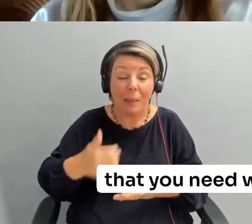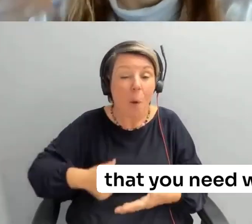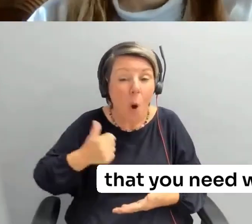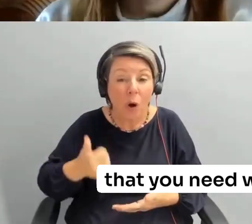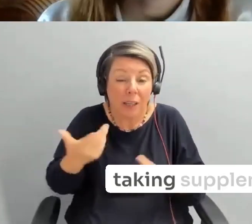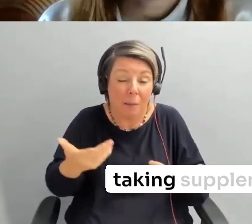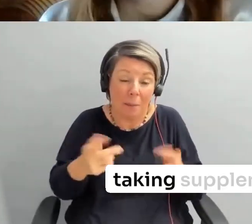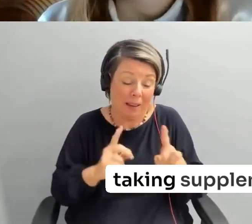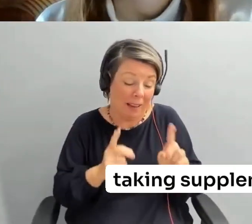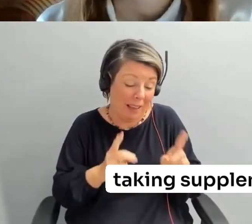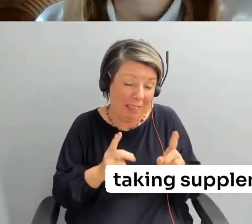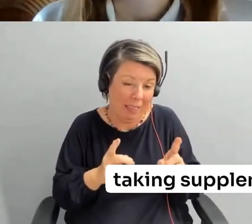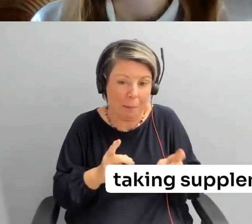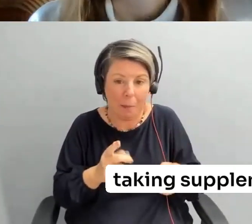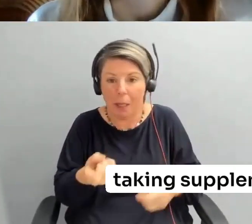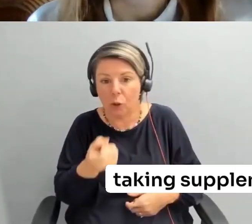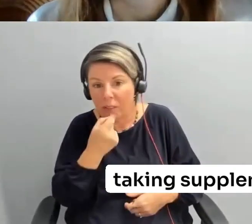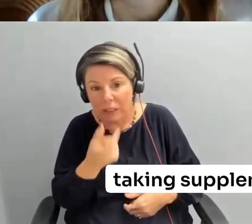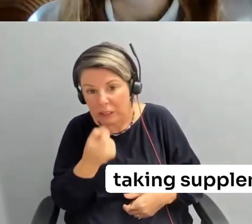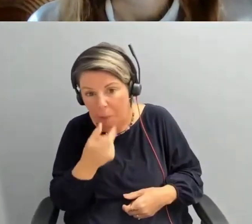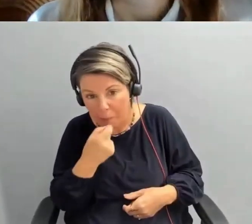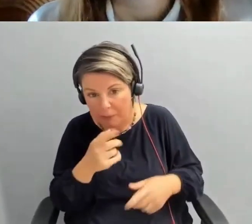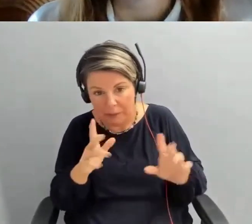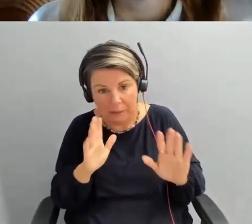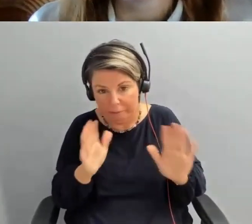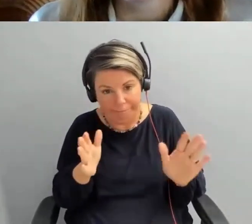be, taking supplements and things like that.